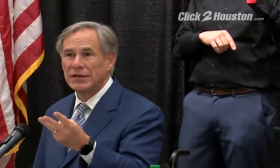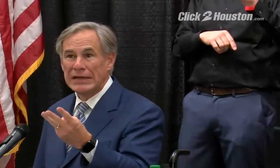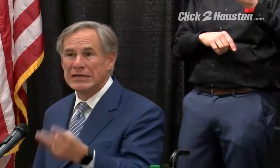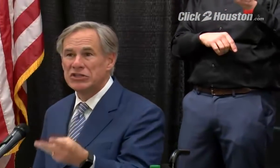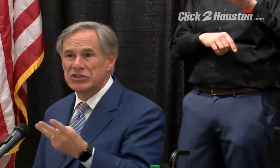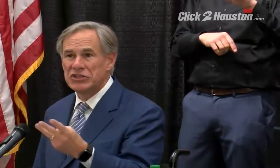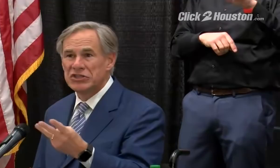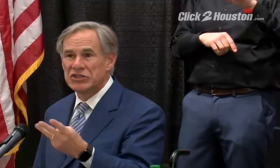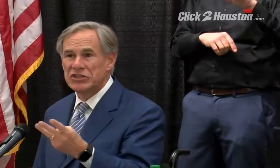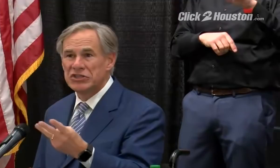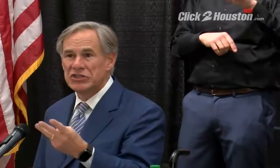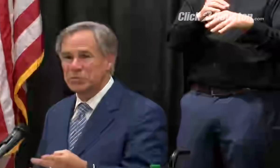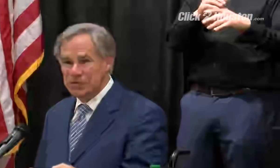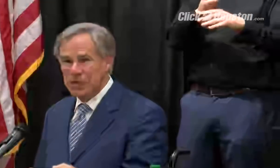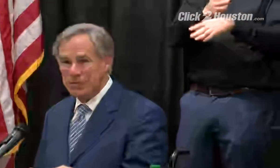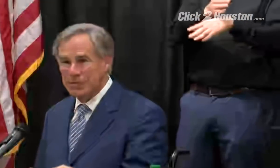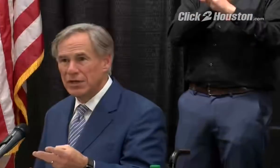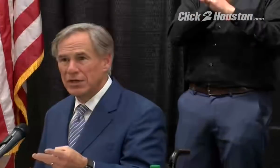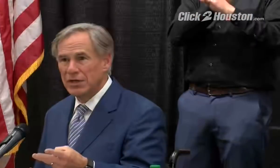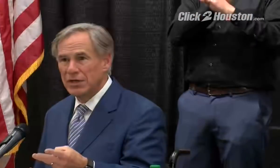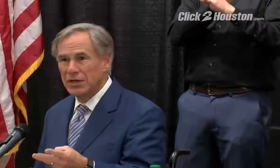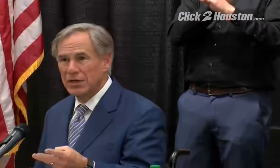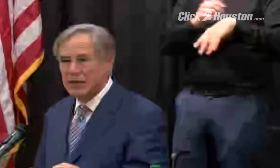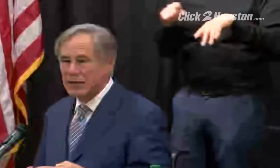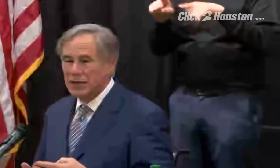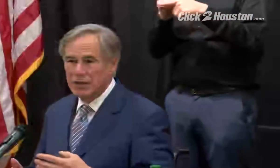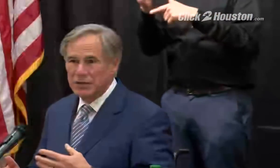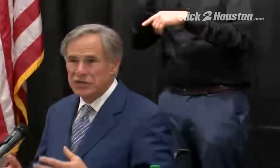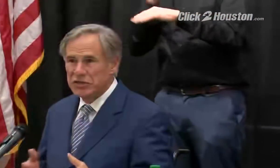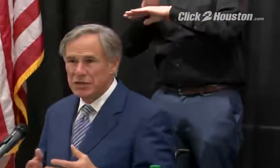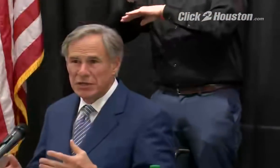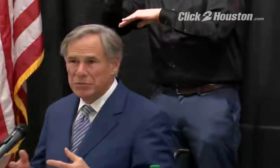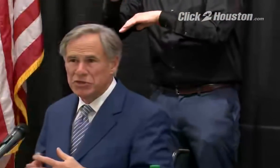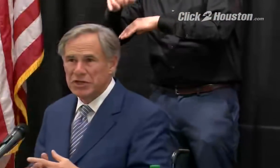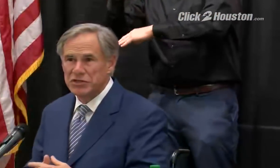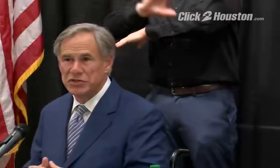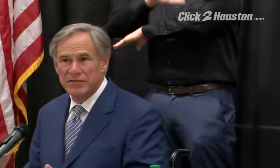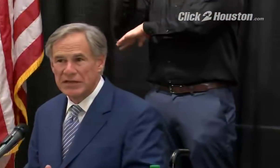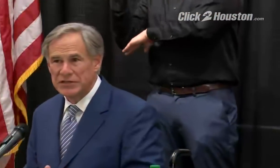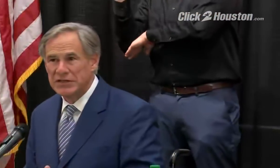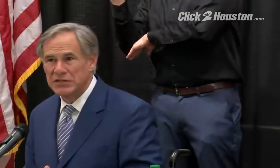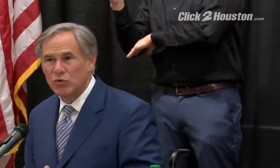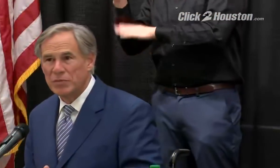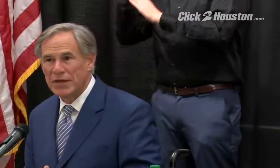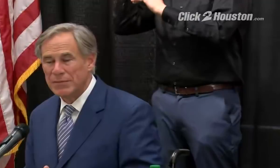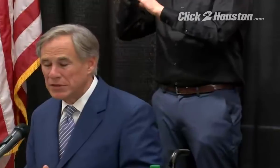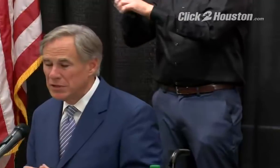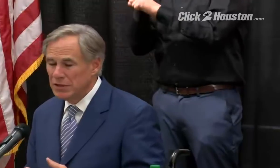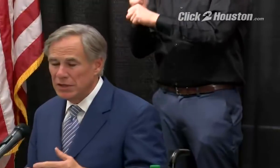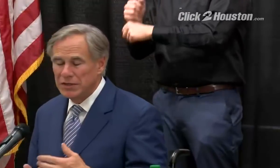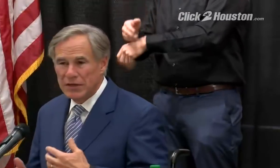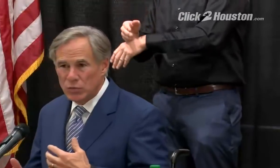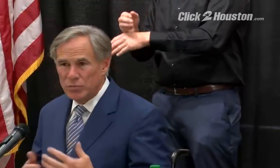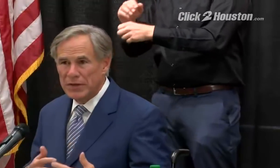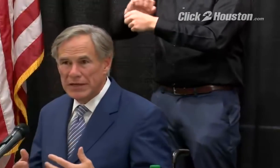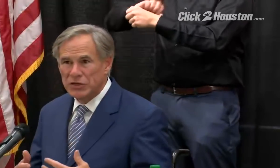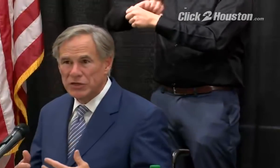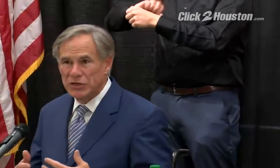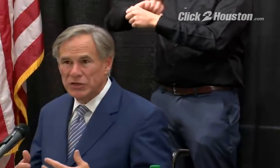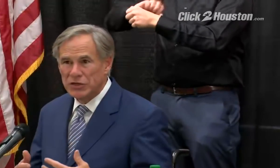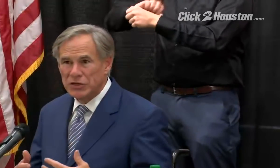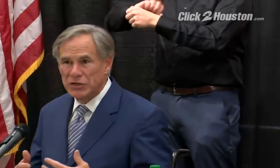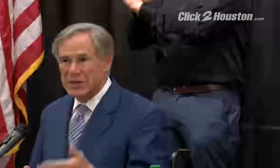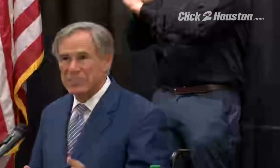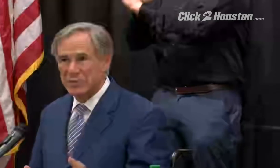that in December before Christmas time would be these immunizations, the vaccines that will be coming that will begin